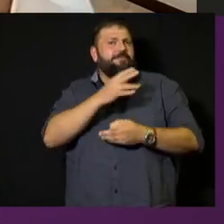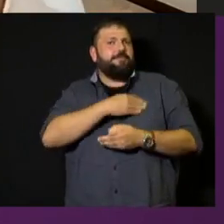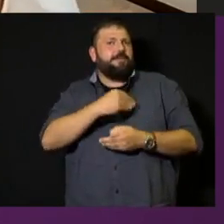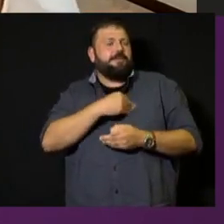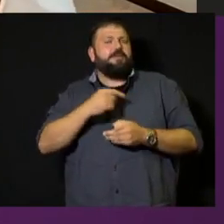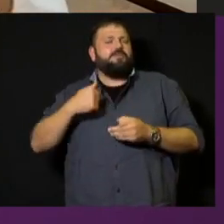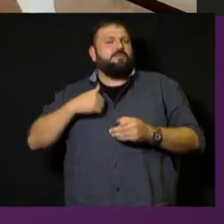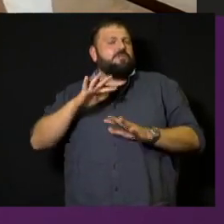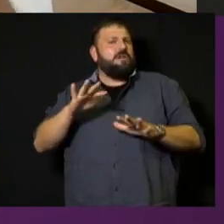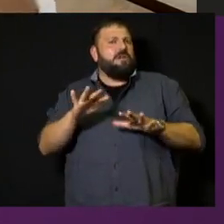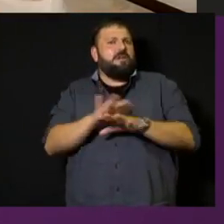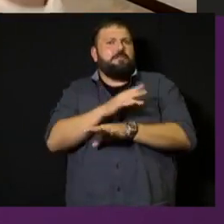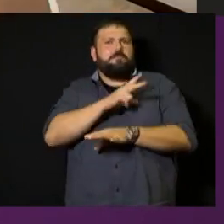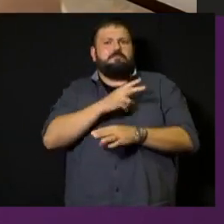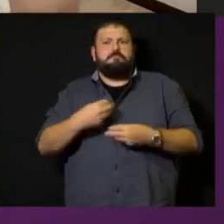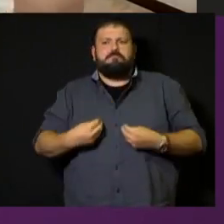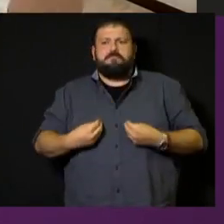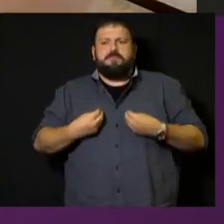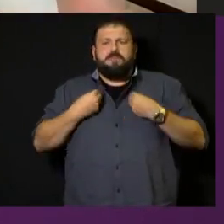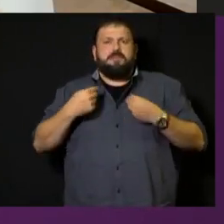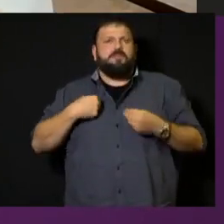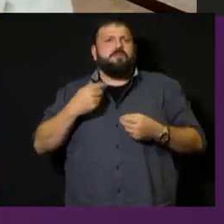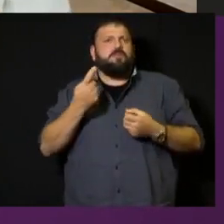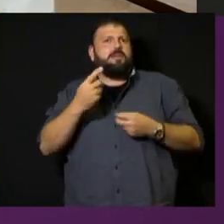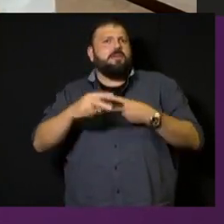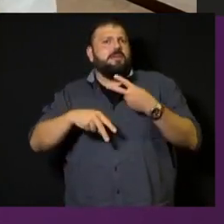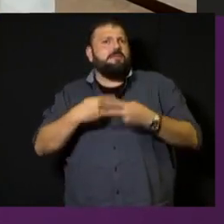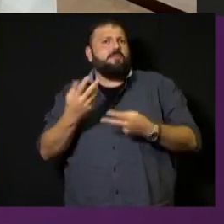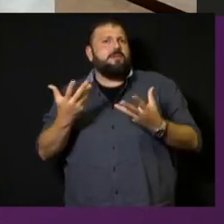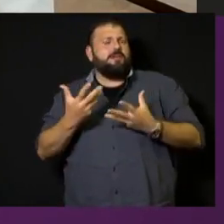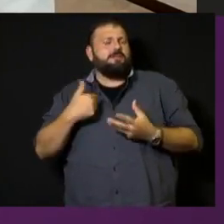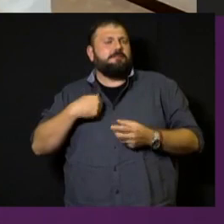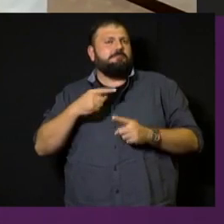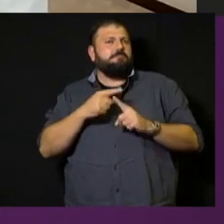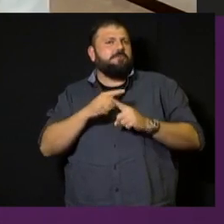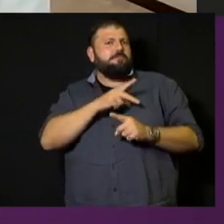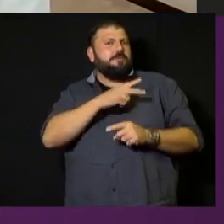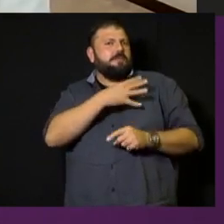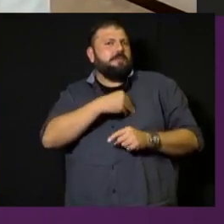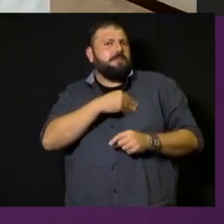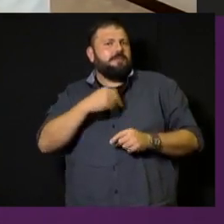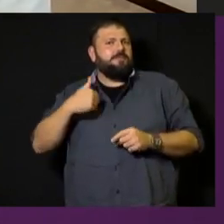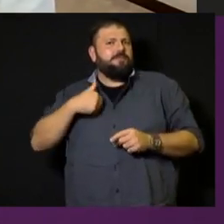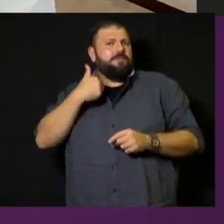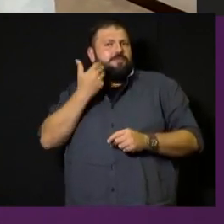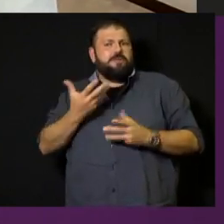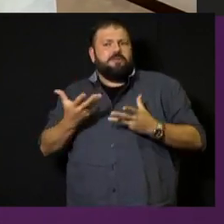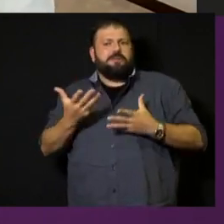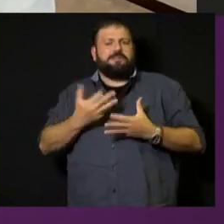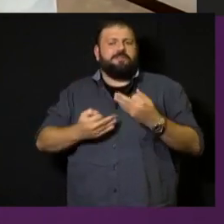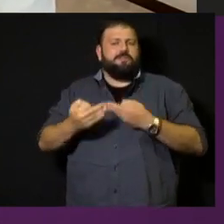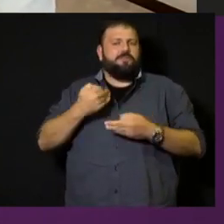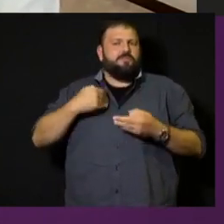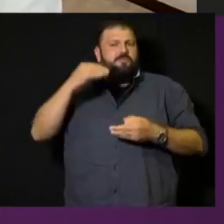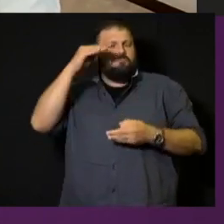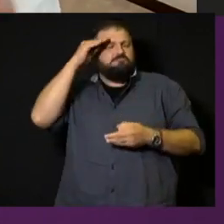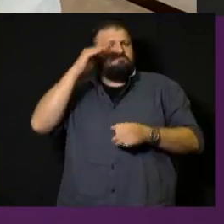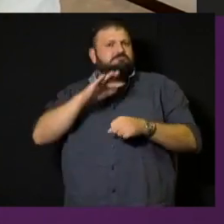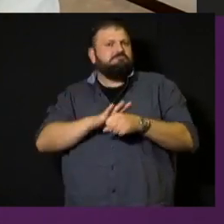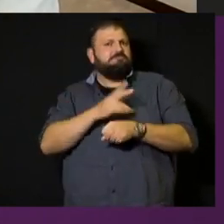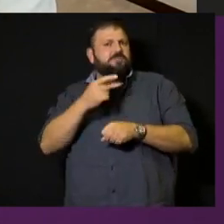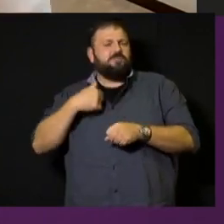changed. It was not what I was going to do. I was going to do for me, but for my son. How are going to be in 10 years? I